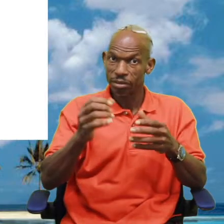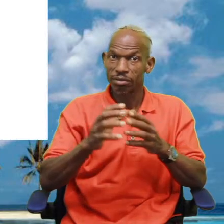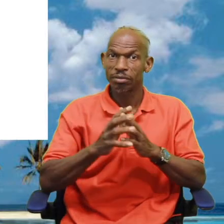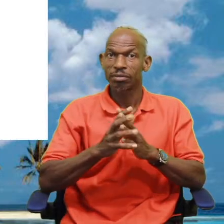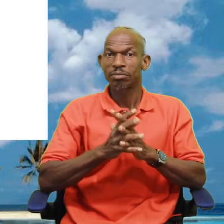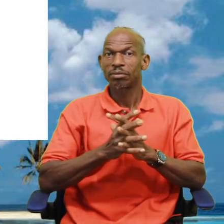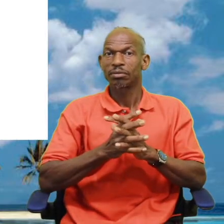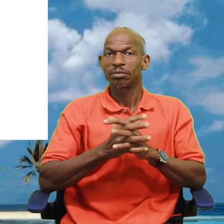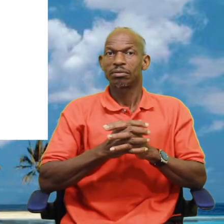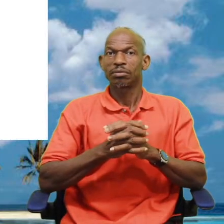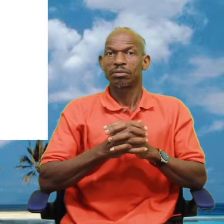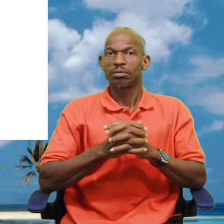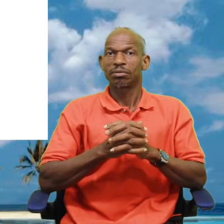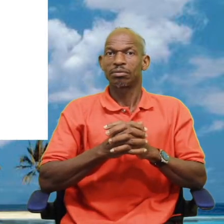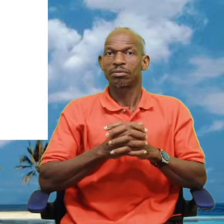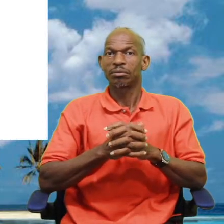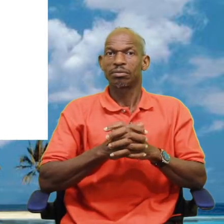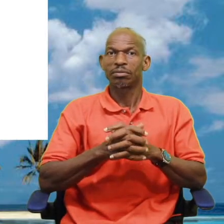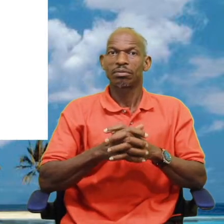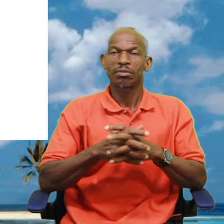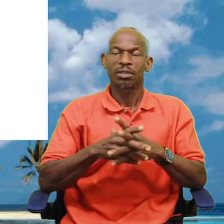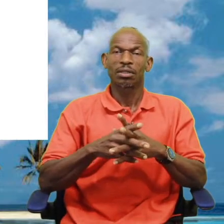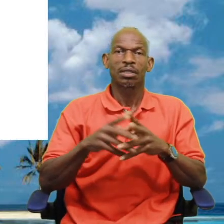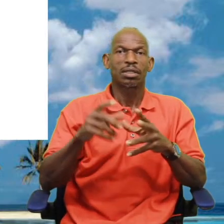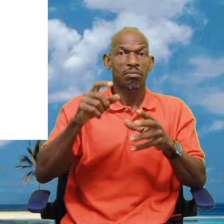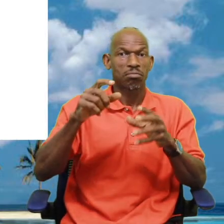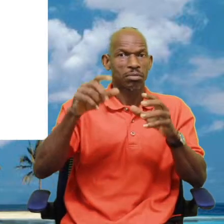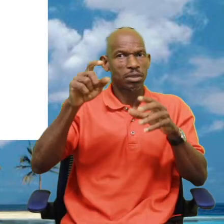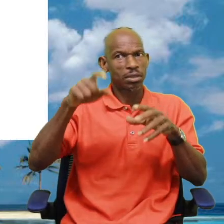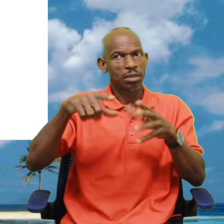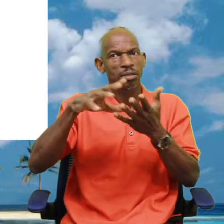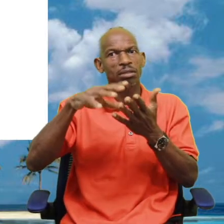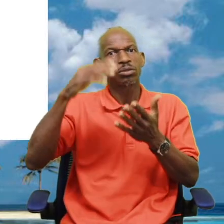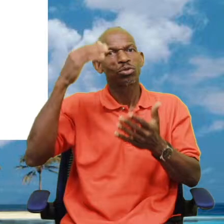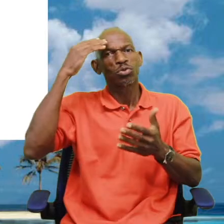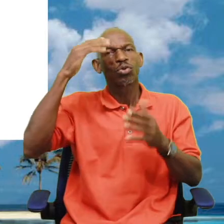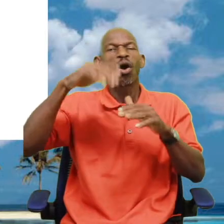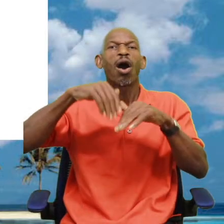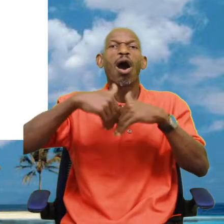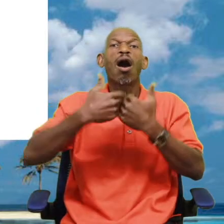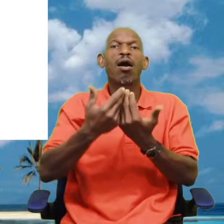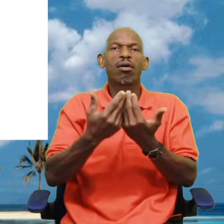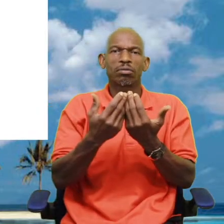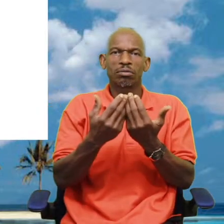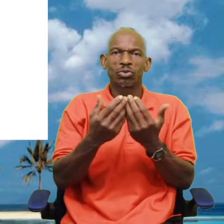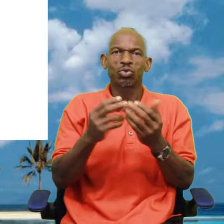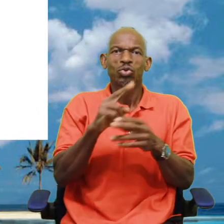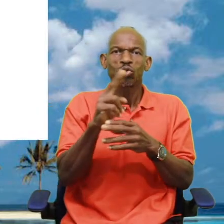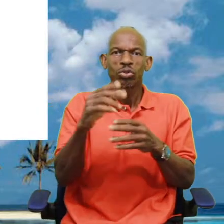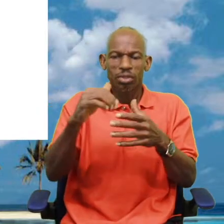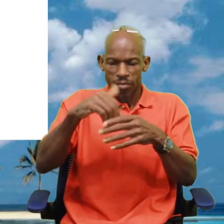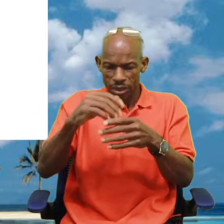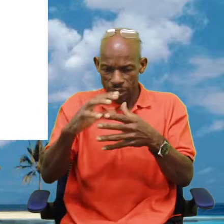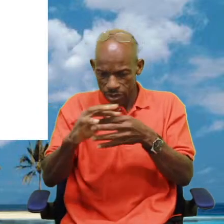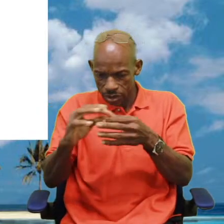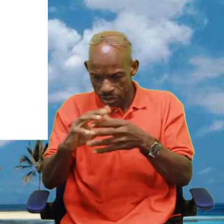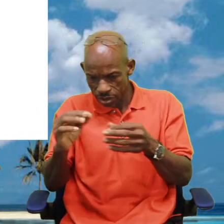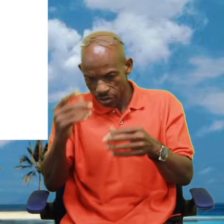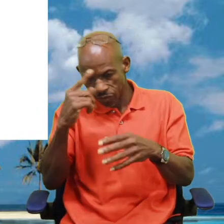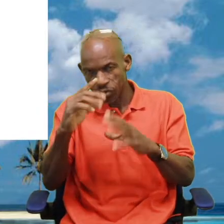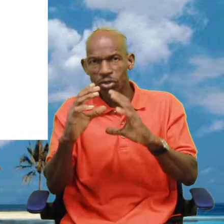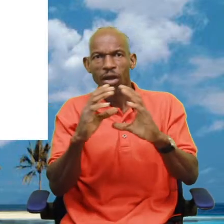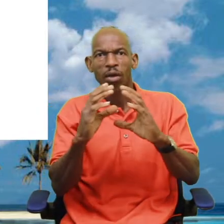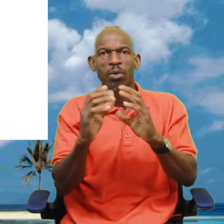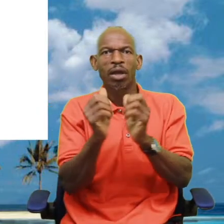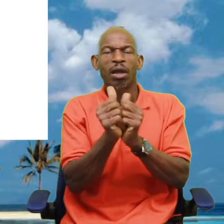able to use them in sentences so that we can communicate to hearing people. So that is the purpose of learning the English,